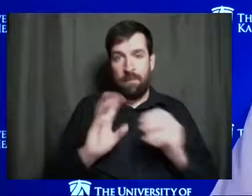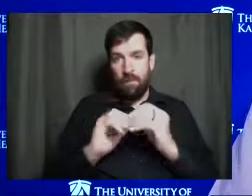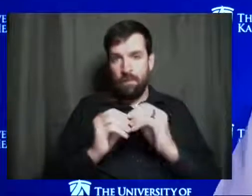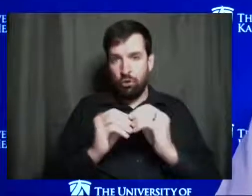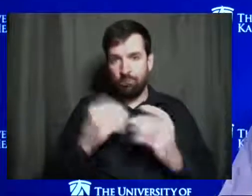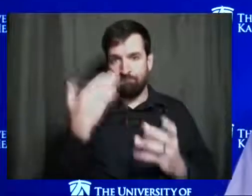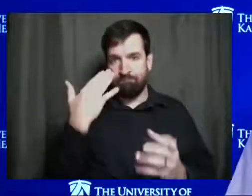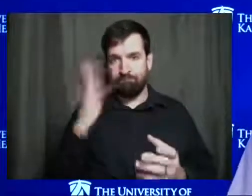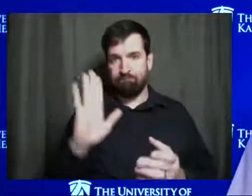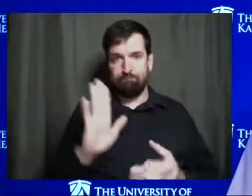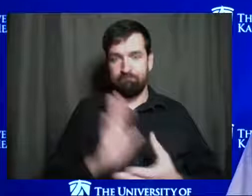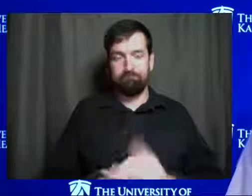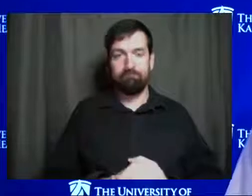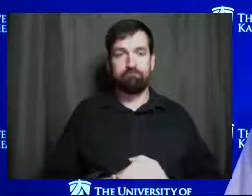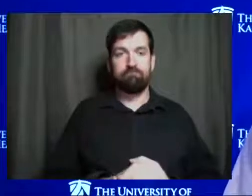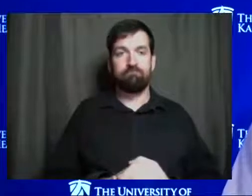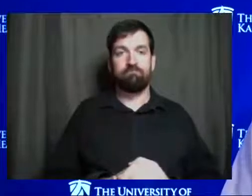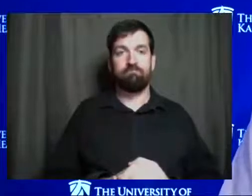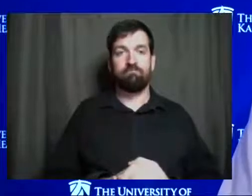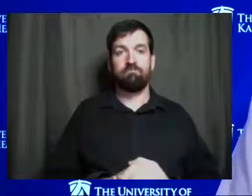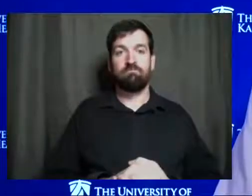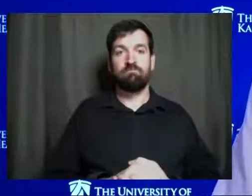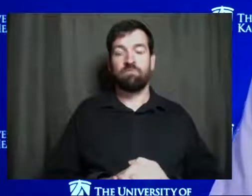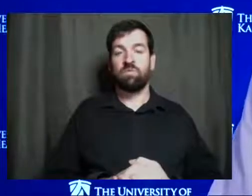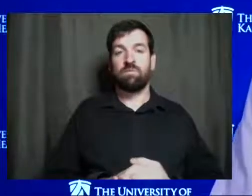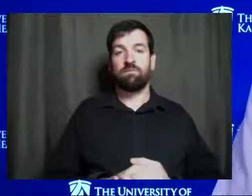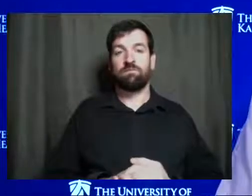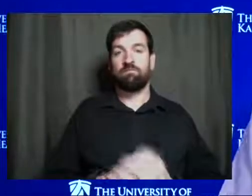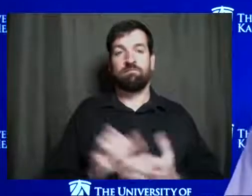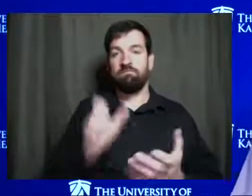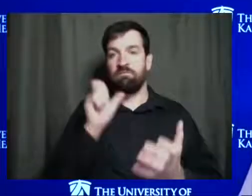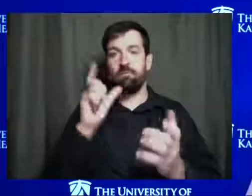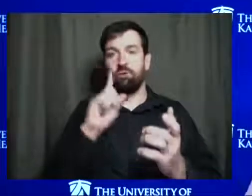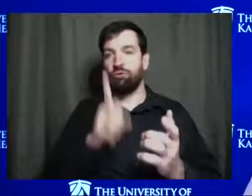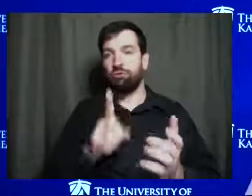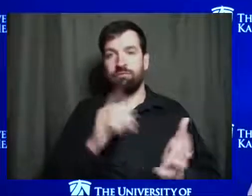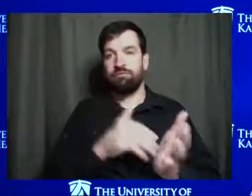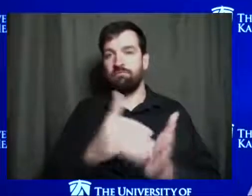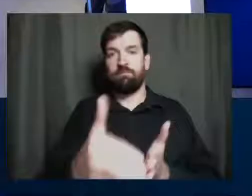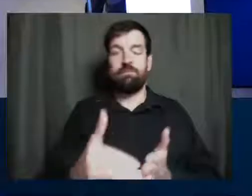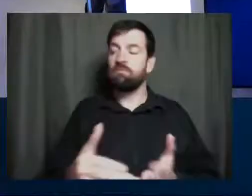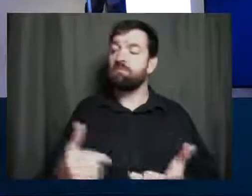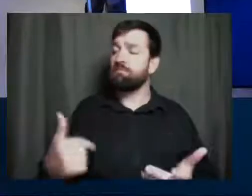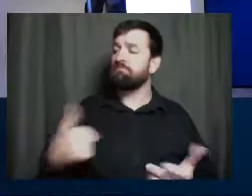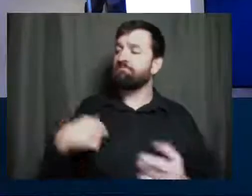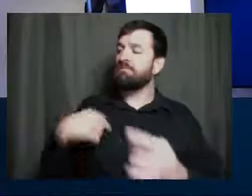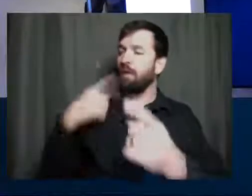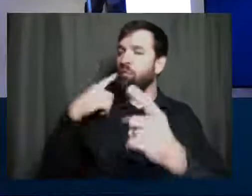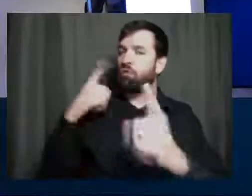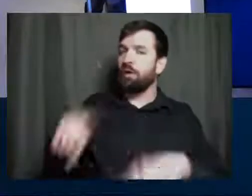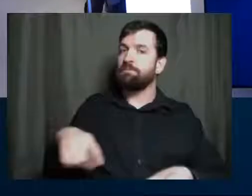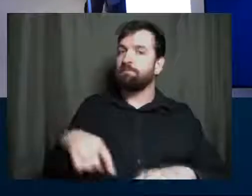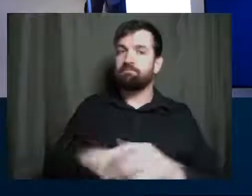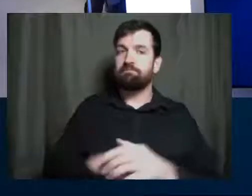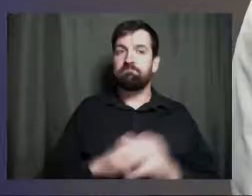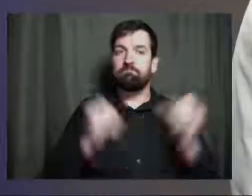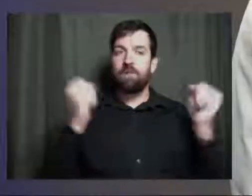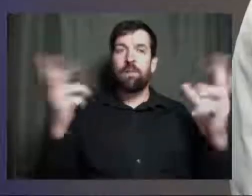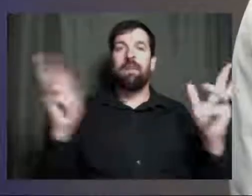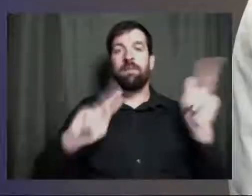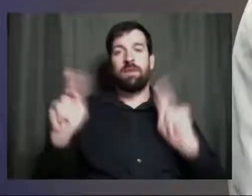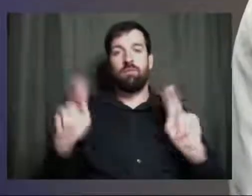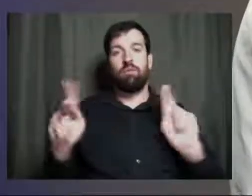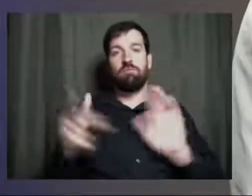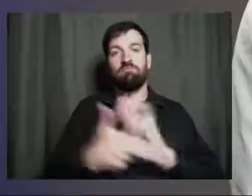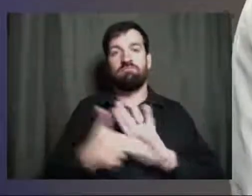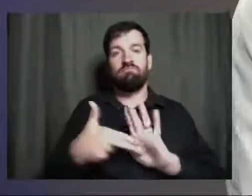on the full amount or the prevalence of vitamin D deficiency. Yeah, I would agree that there's a lot of people that are diagnosed as deficient based